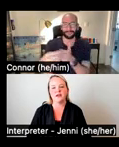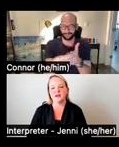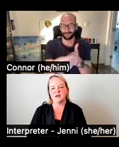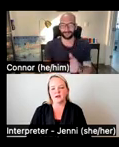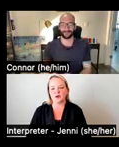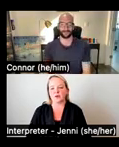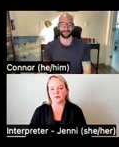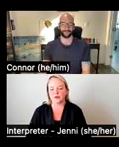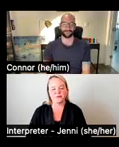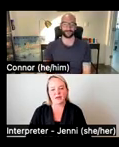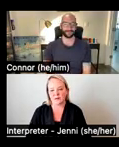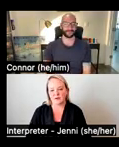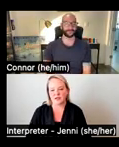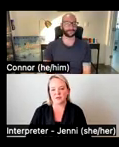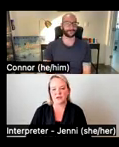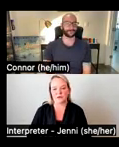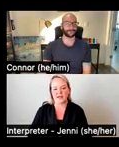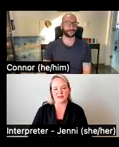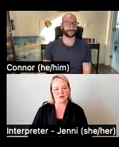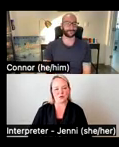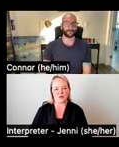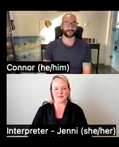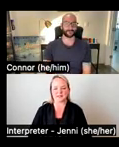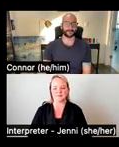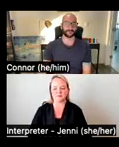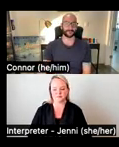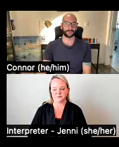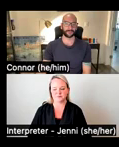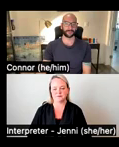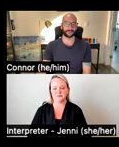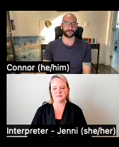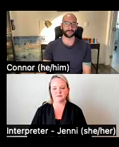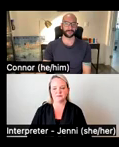to go through. I will guide you along the way, no worries.